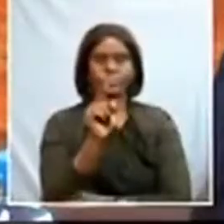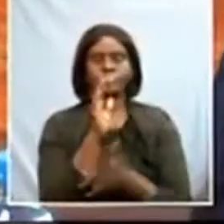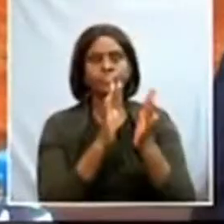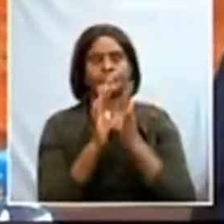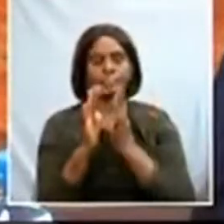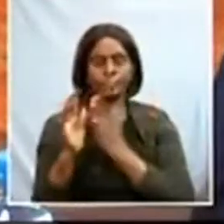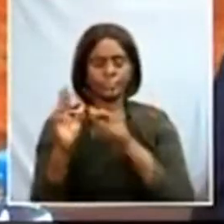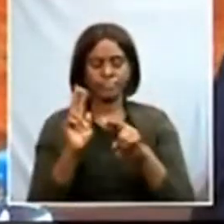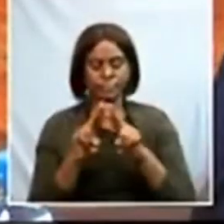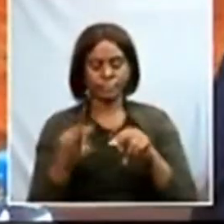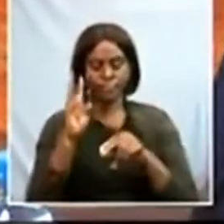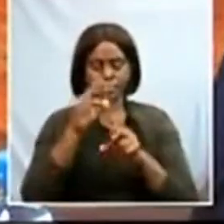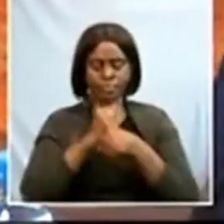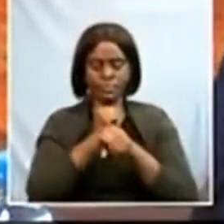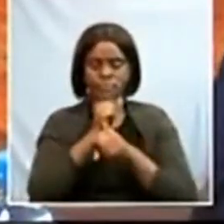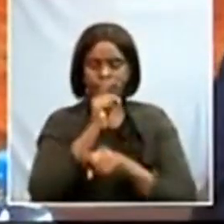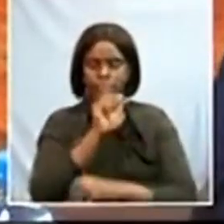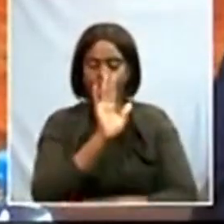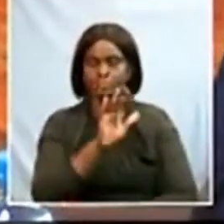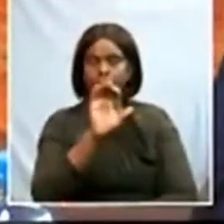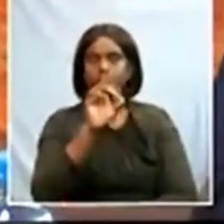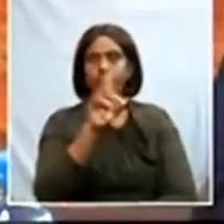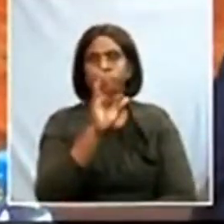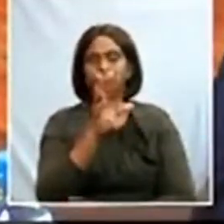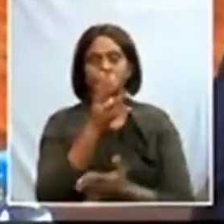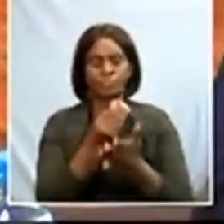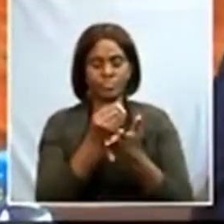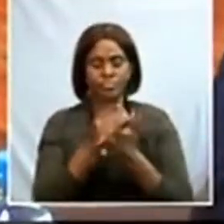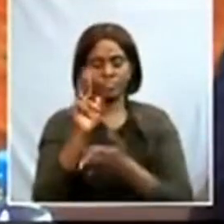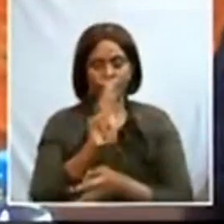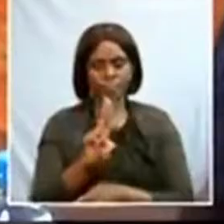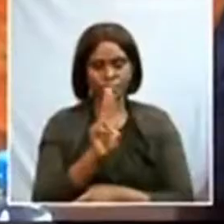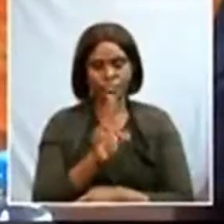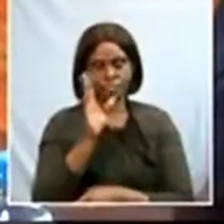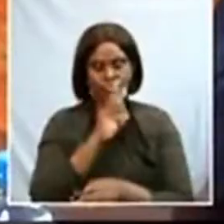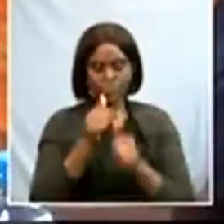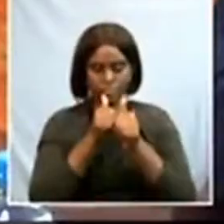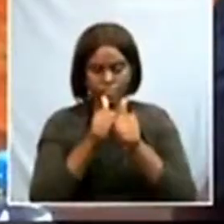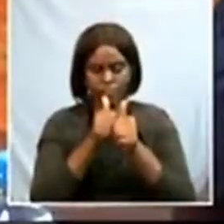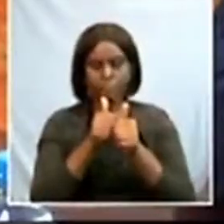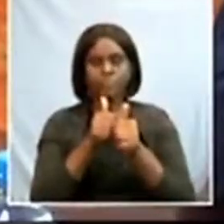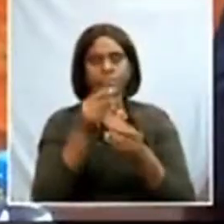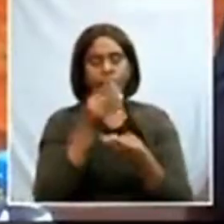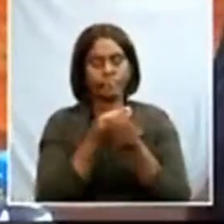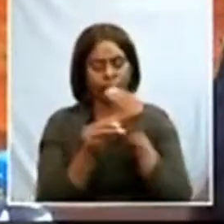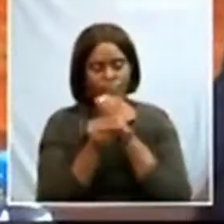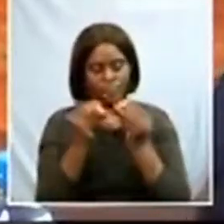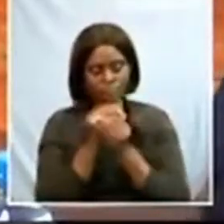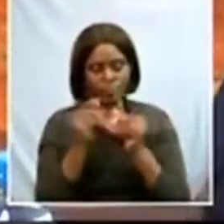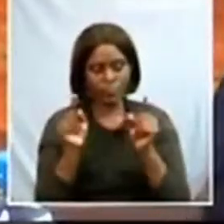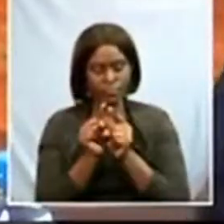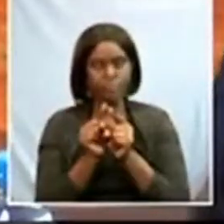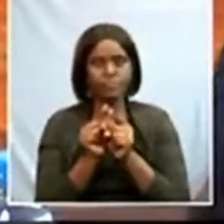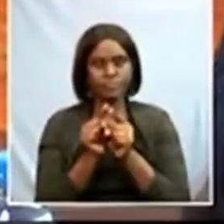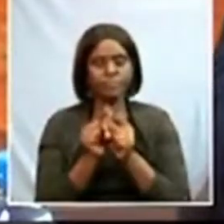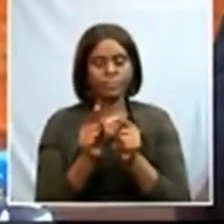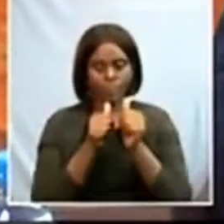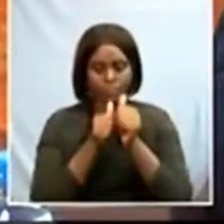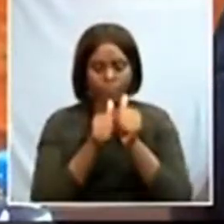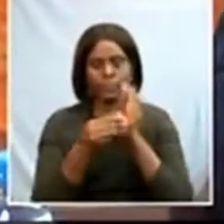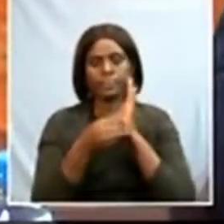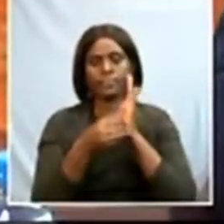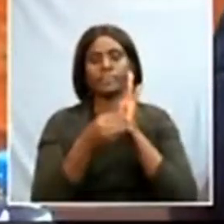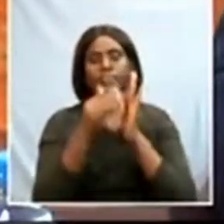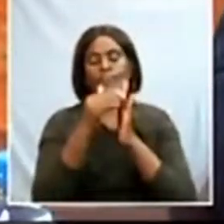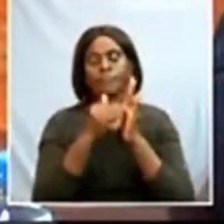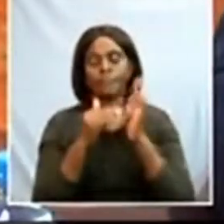measure, Chair, will ensure that CDF funds are utilized as per contractual obligation and by following the